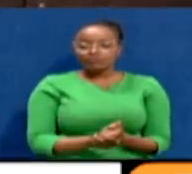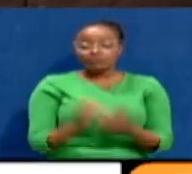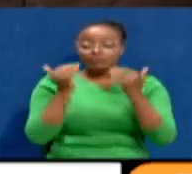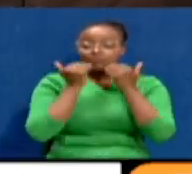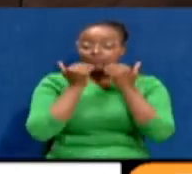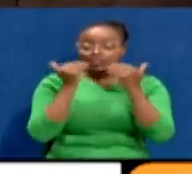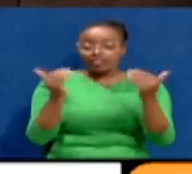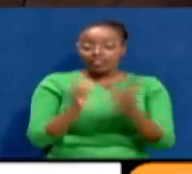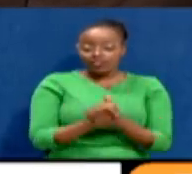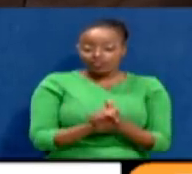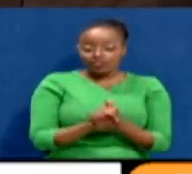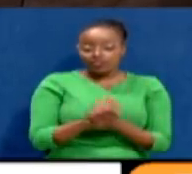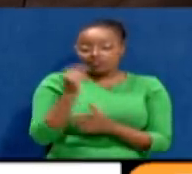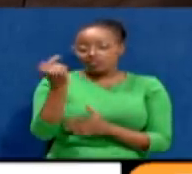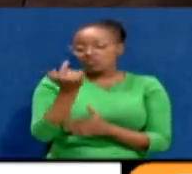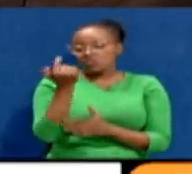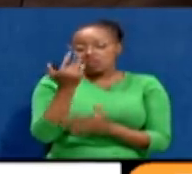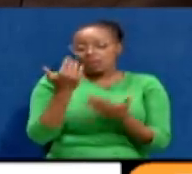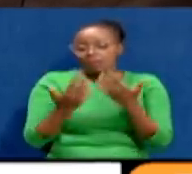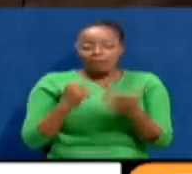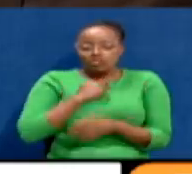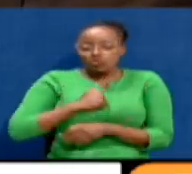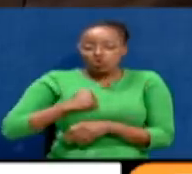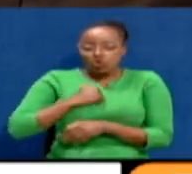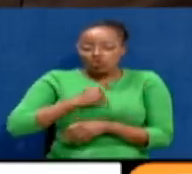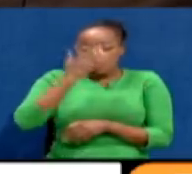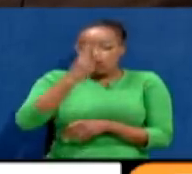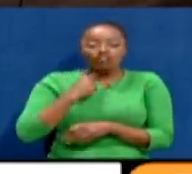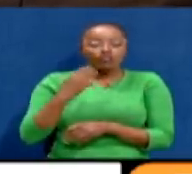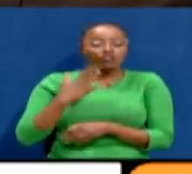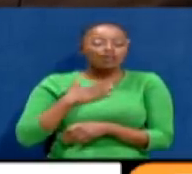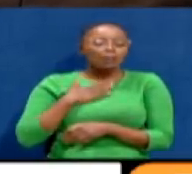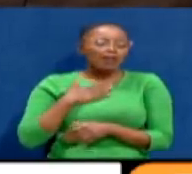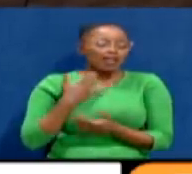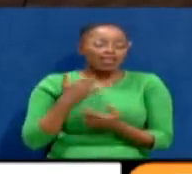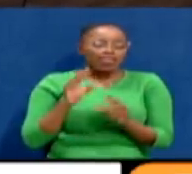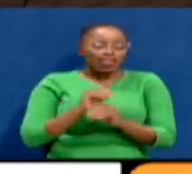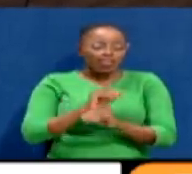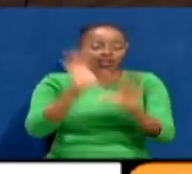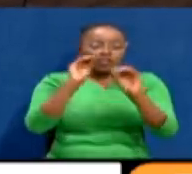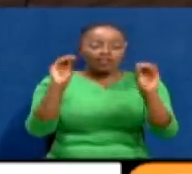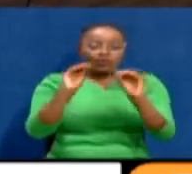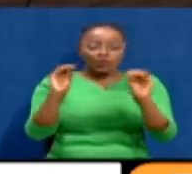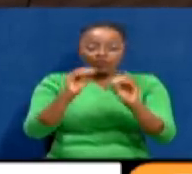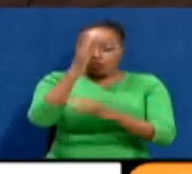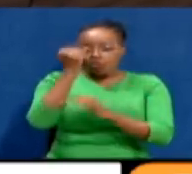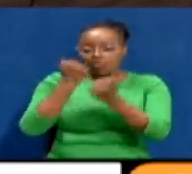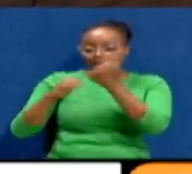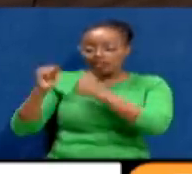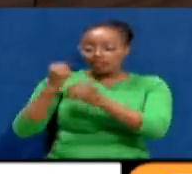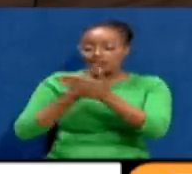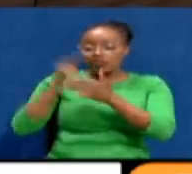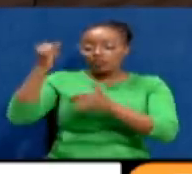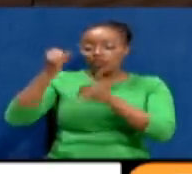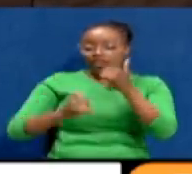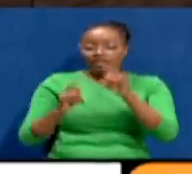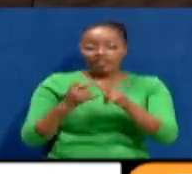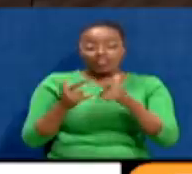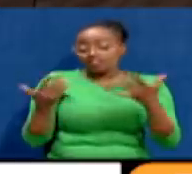Thank you, Waiguru. Maybe just first let me apologize because of my voice. Of course, from the activities of the weekend,